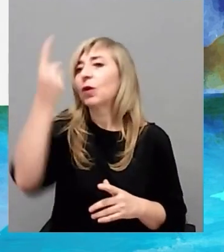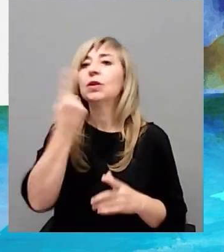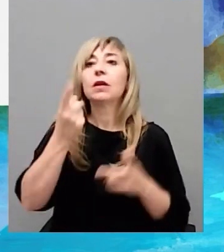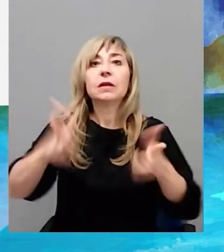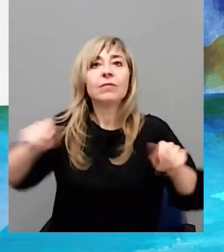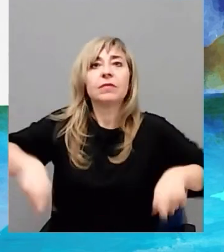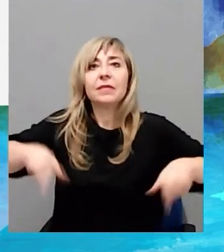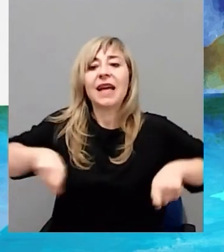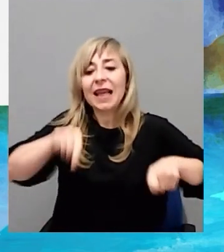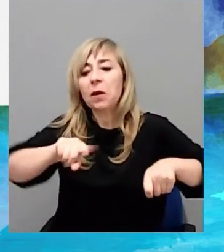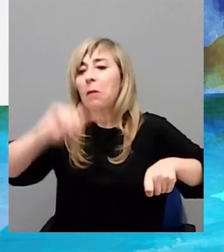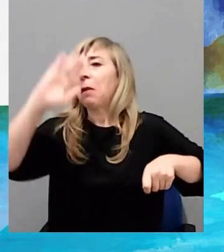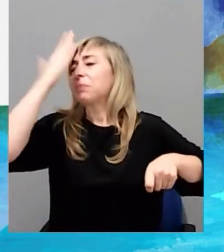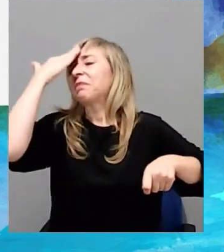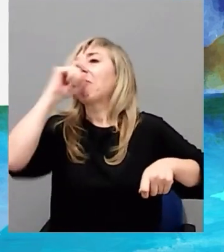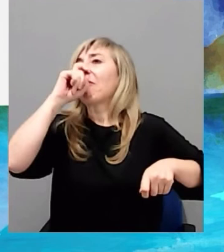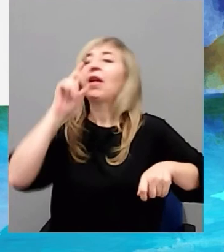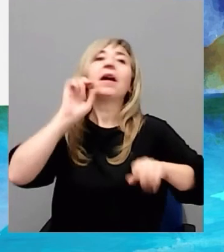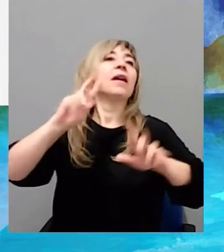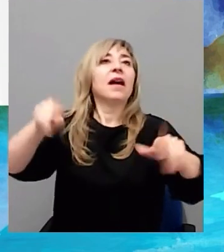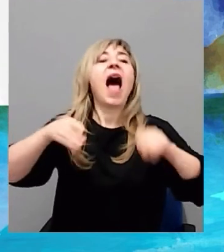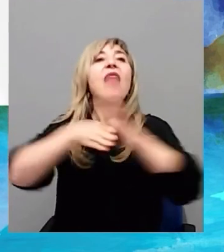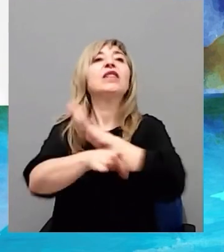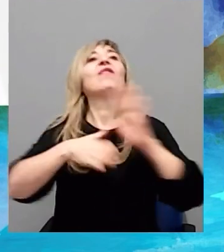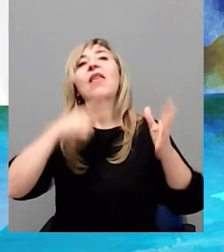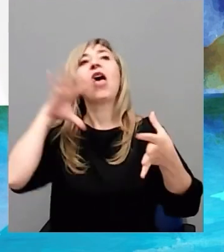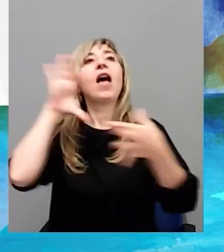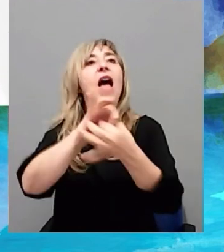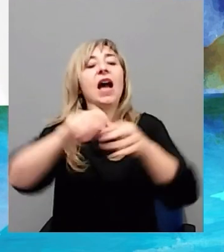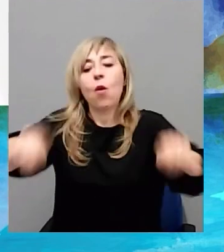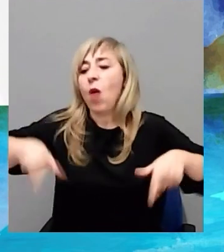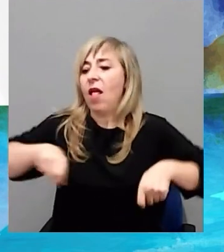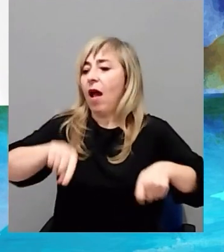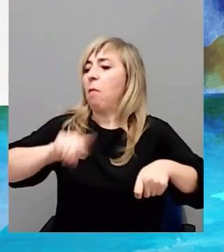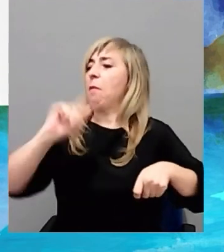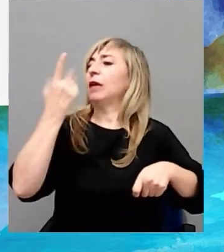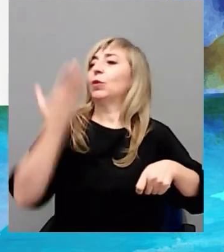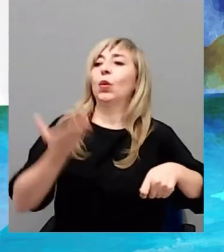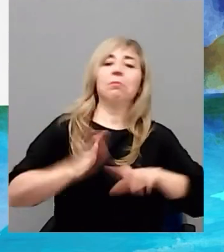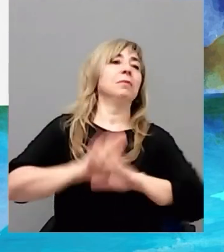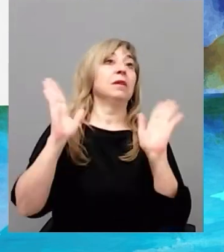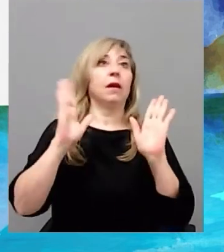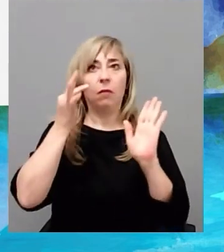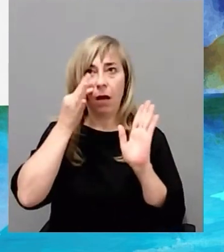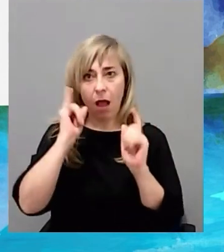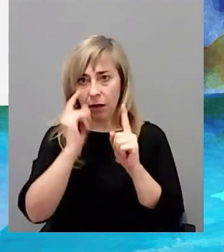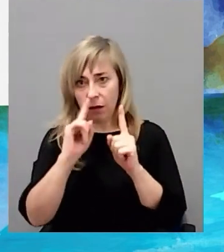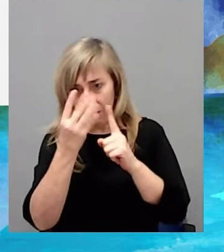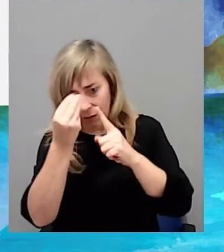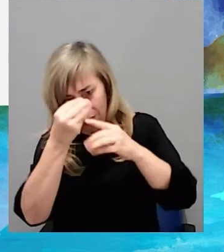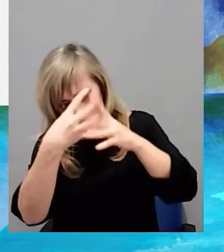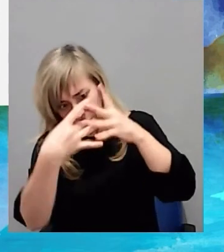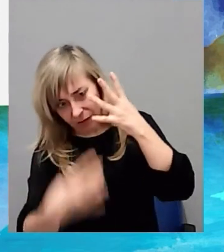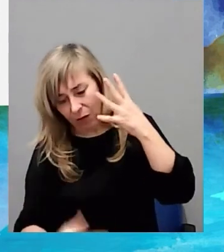only talk about a disability, we also talk of seniors, of family with pushchairs, of pregnant women